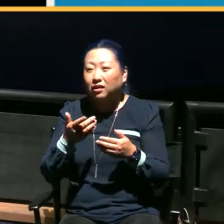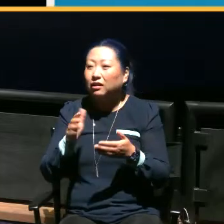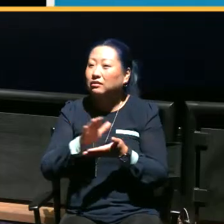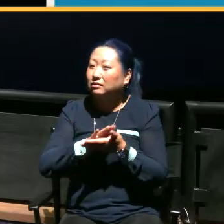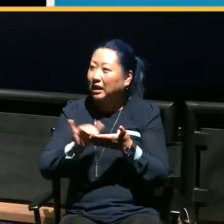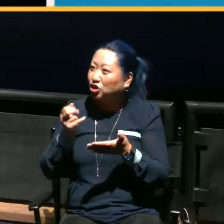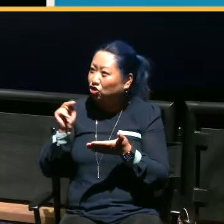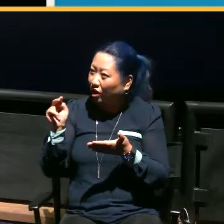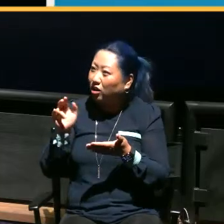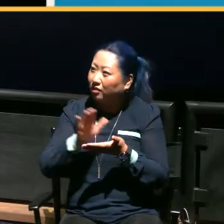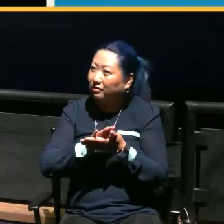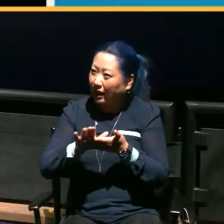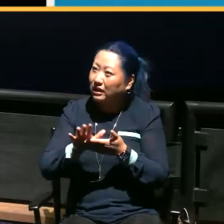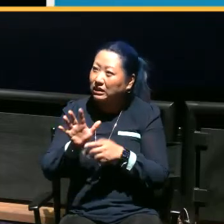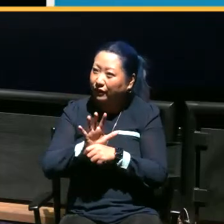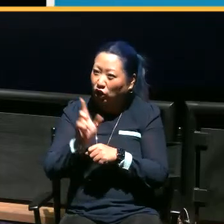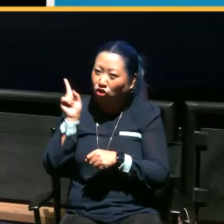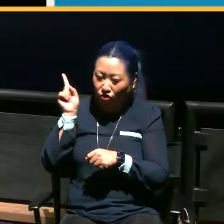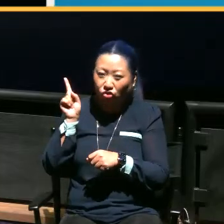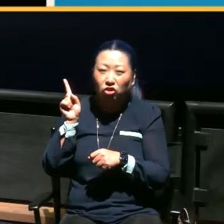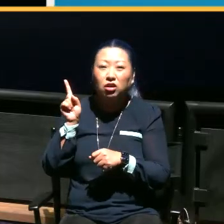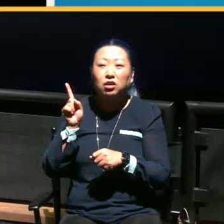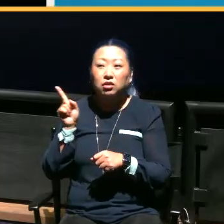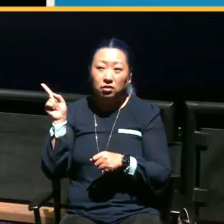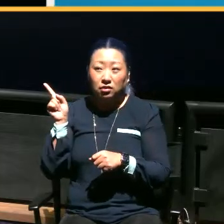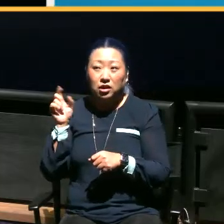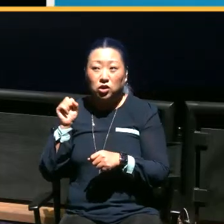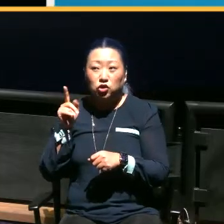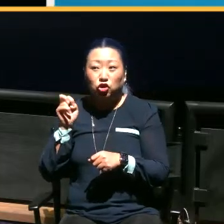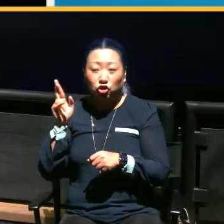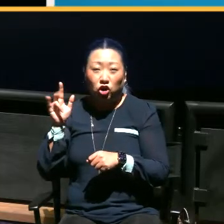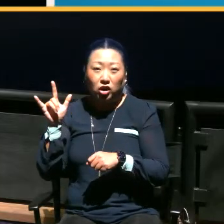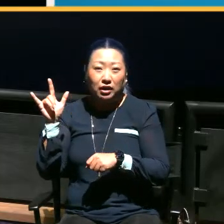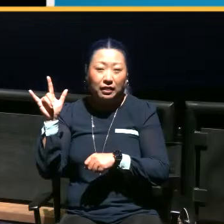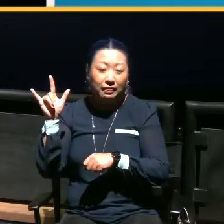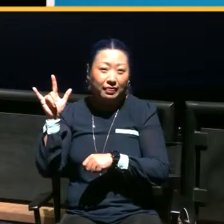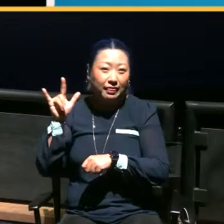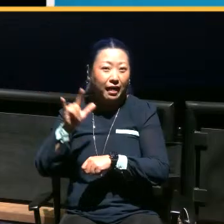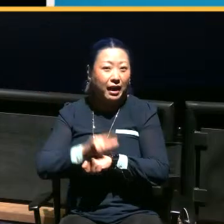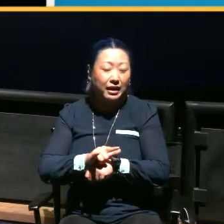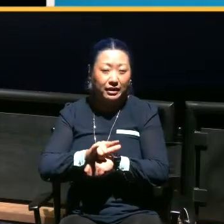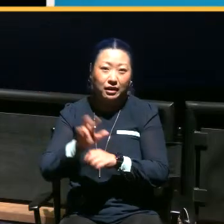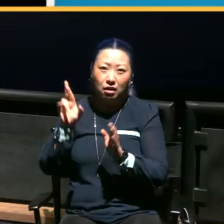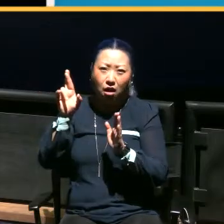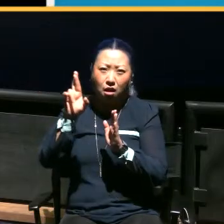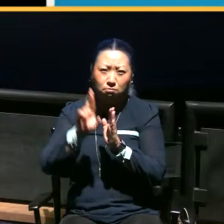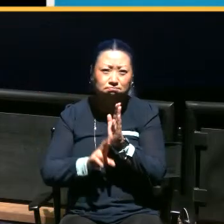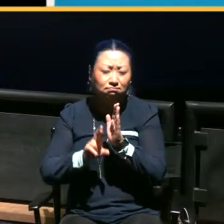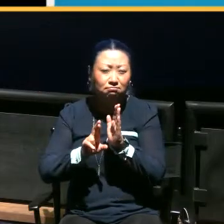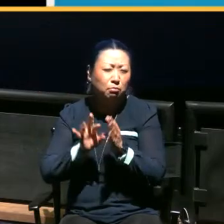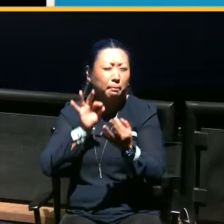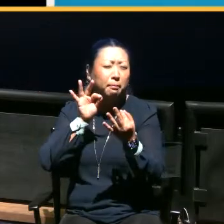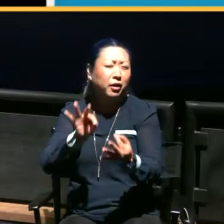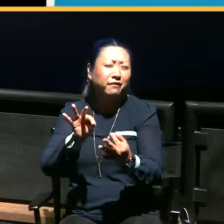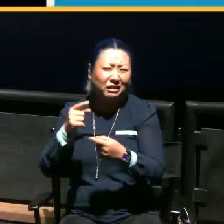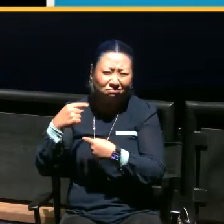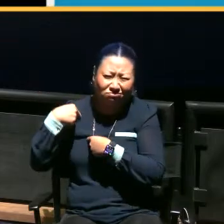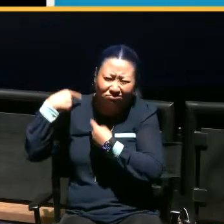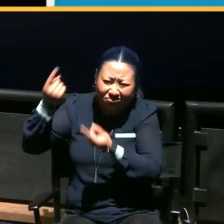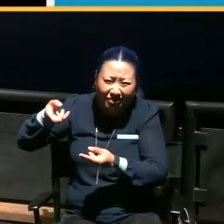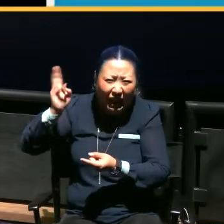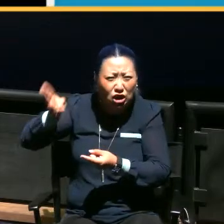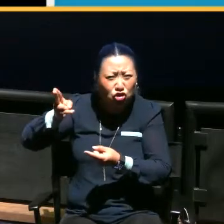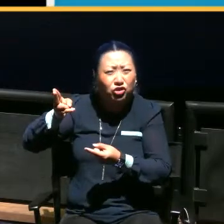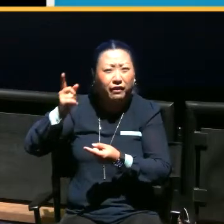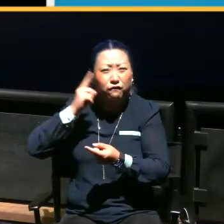very nice little video there. Okay, this is our land. This is Scooter landing the space shuttle perfectly. The best landing ever in the history of the